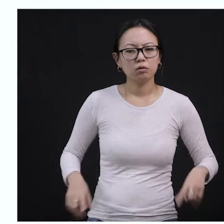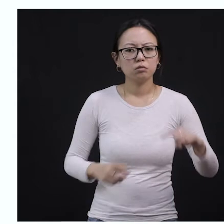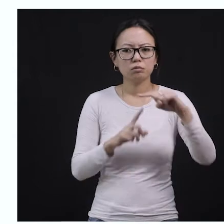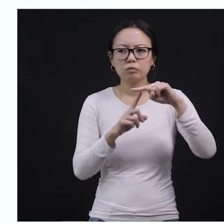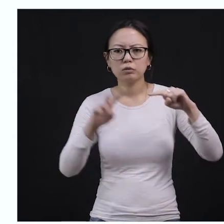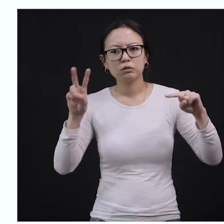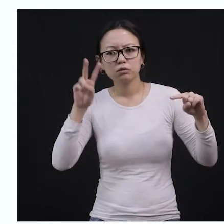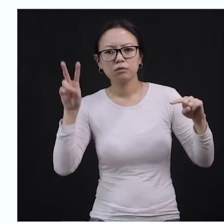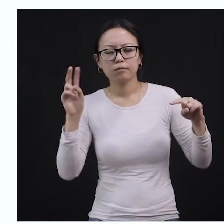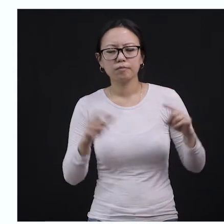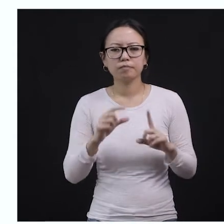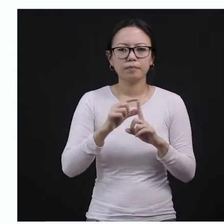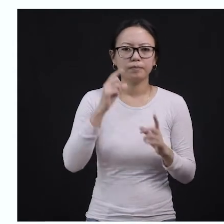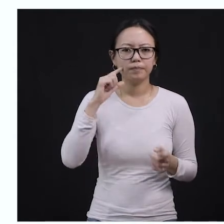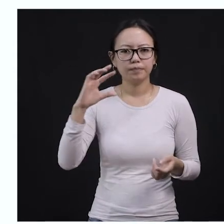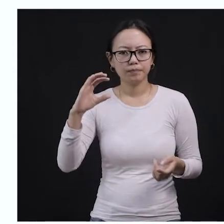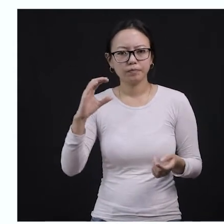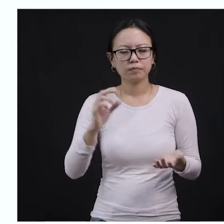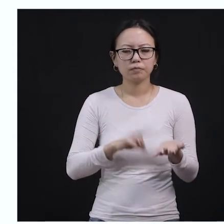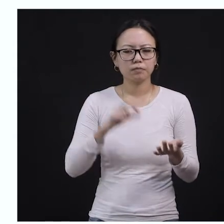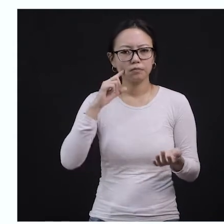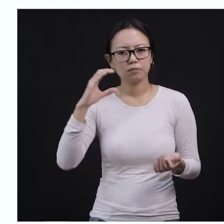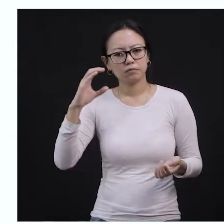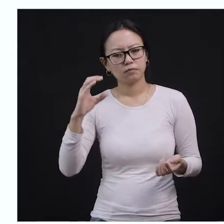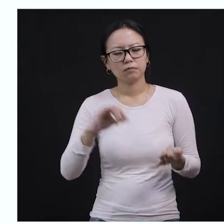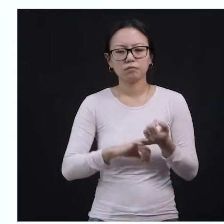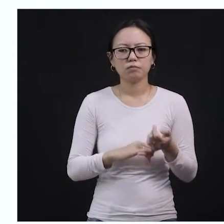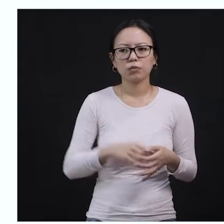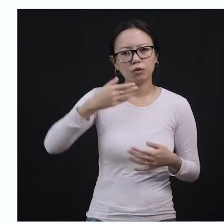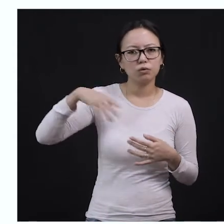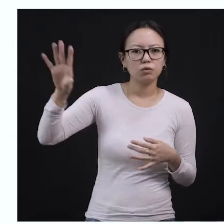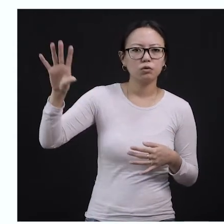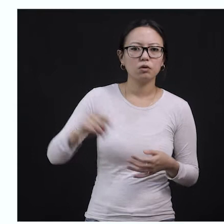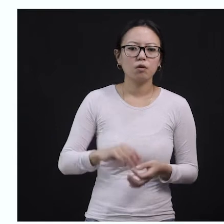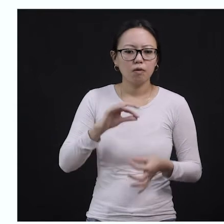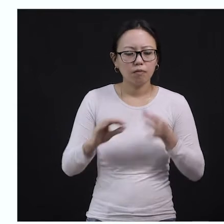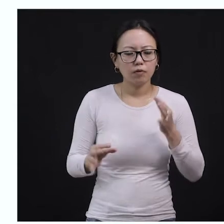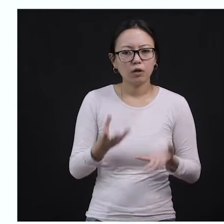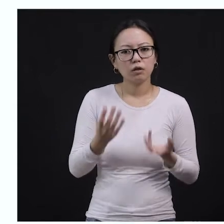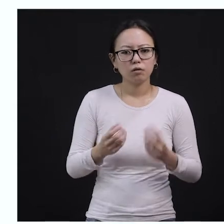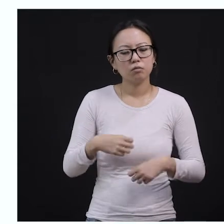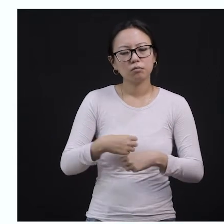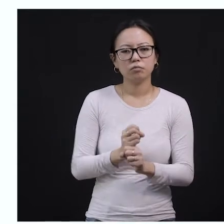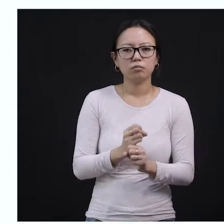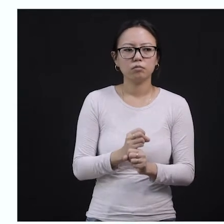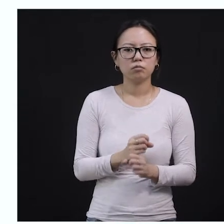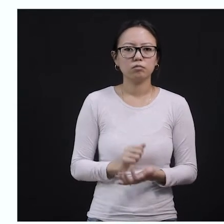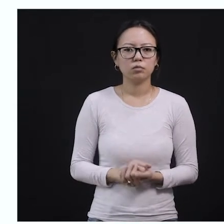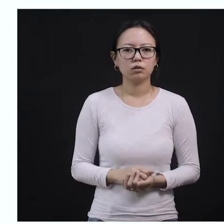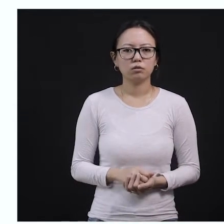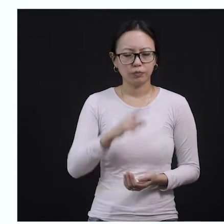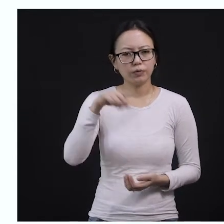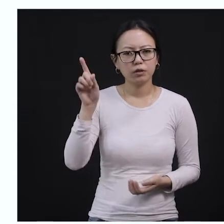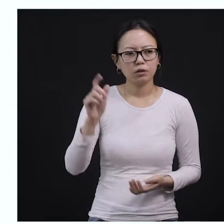go for picnics, right? So while going there, we used to make fire, right? So it is very important that we need